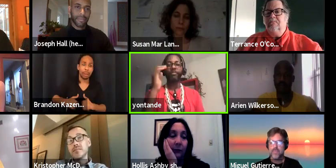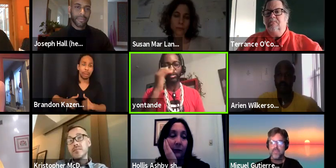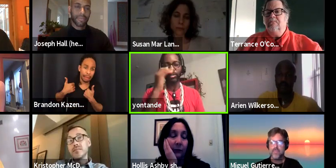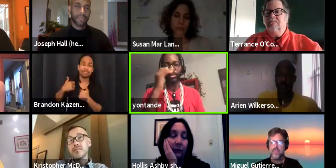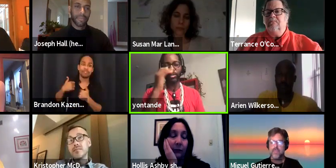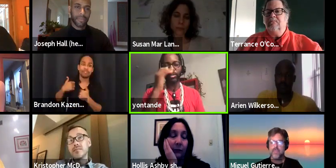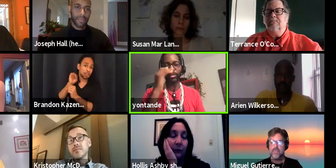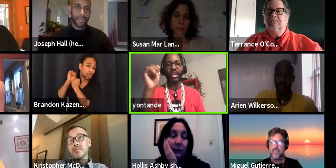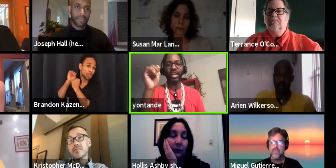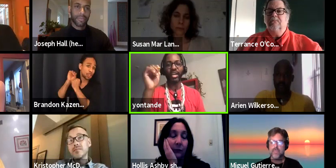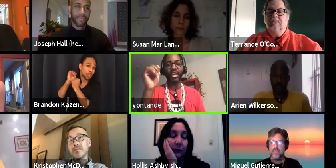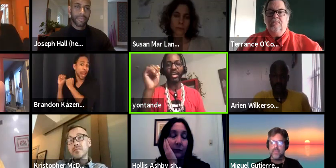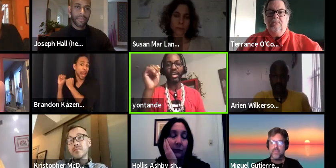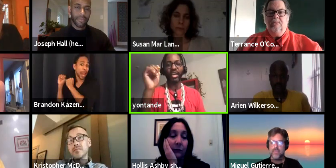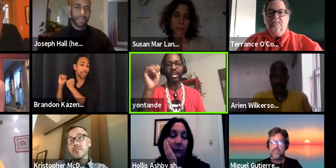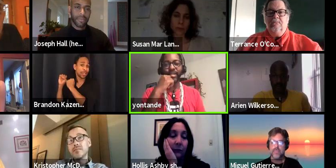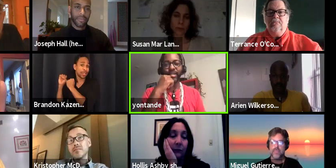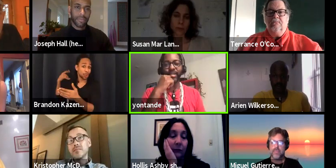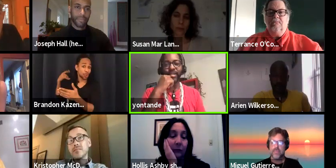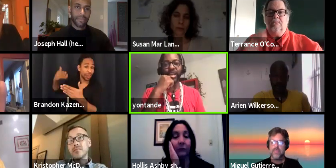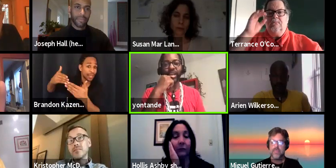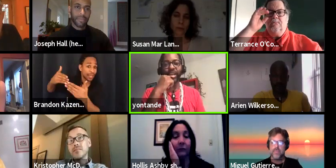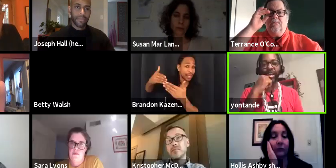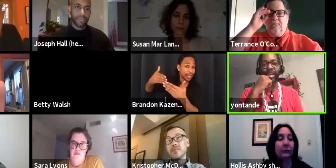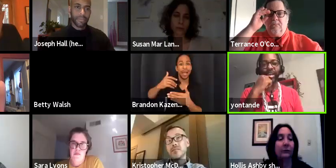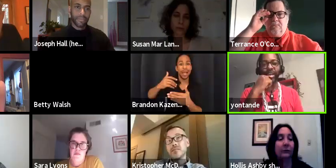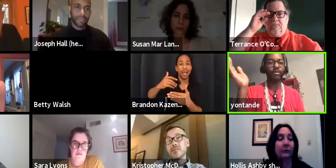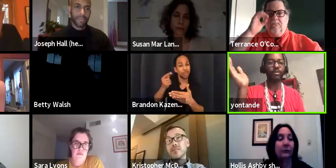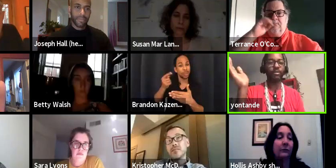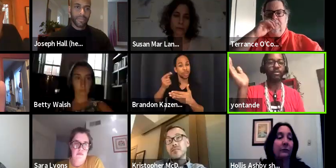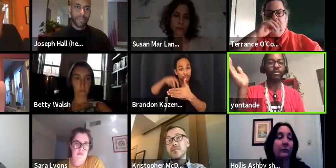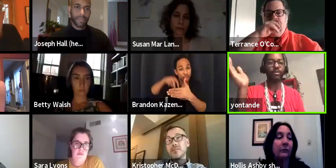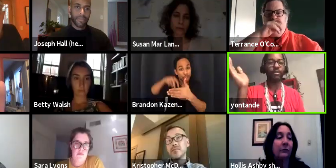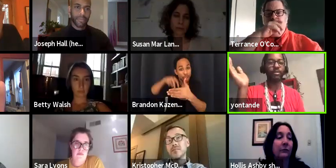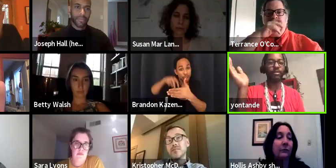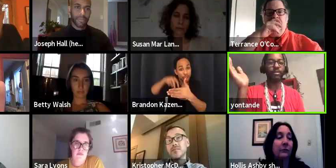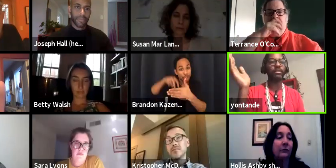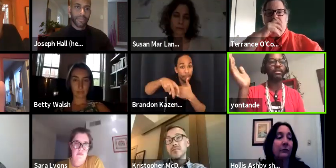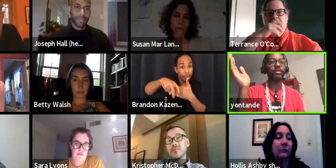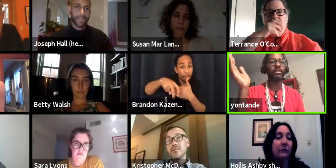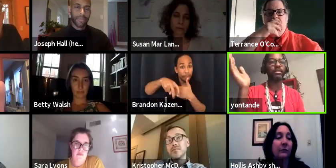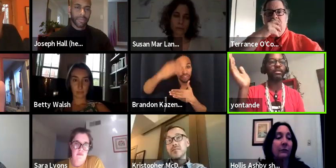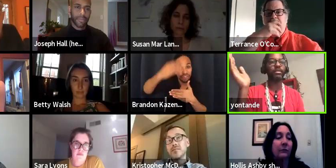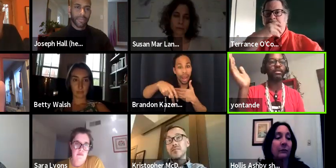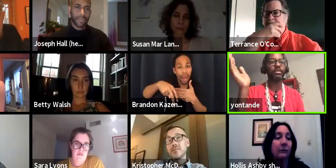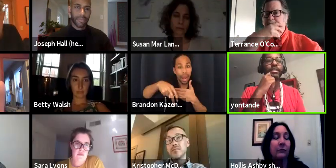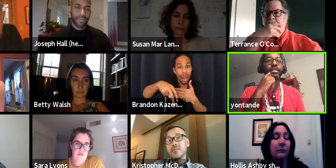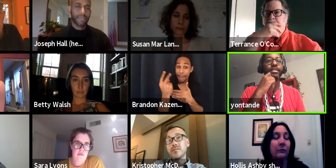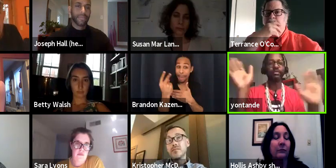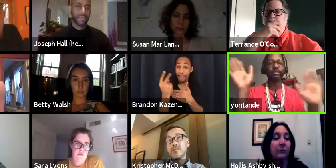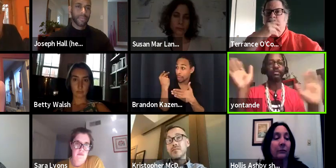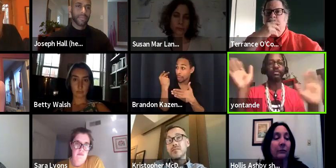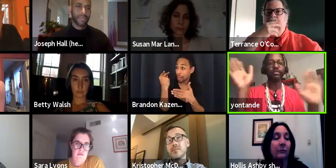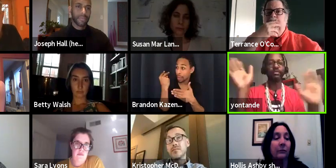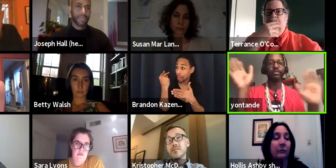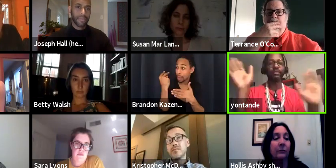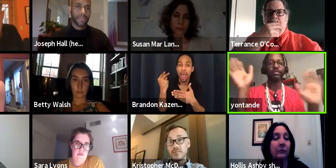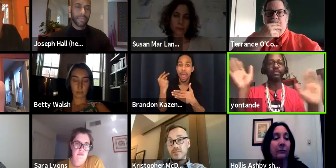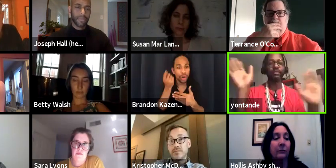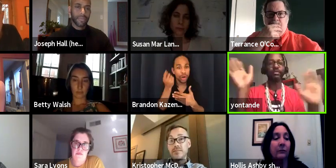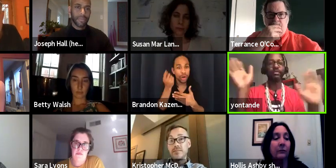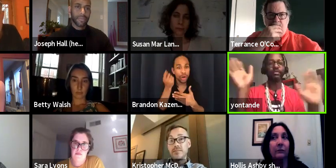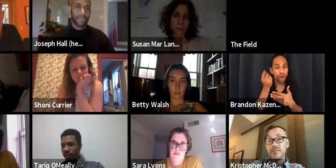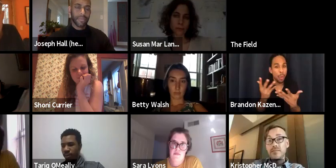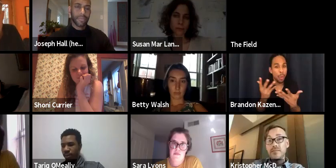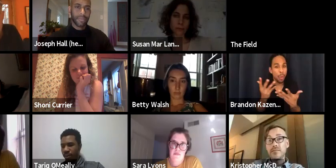directly about issues that are in the field that have been inequities for a very long time. So that's what I have to say